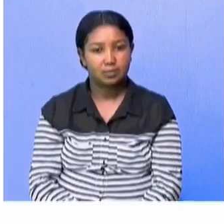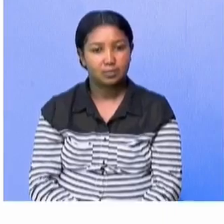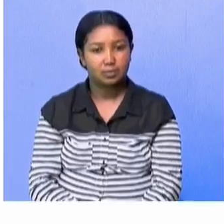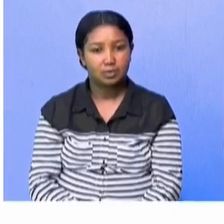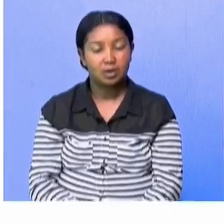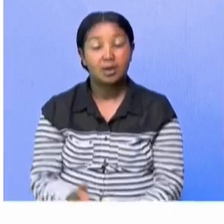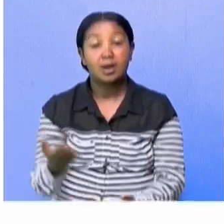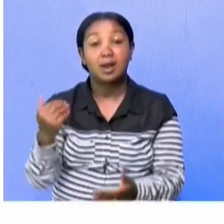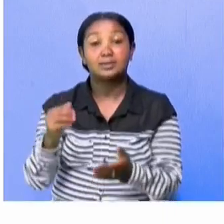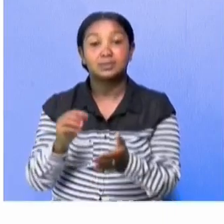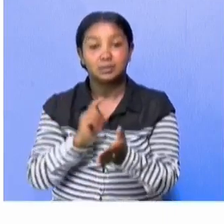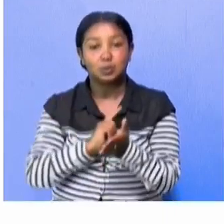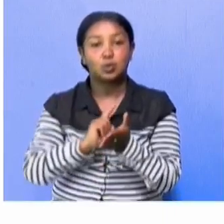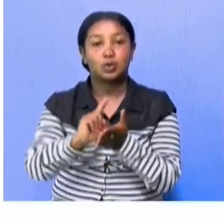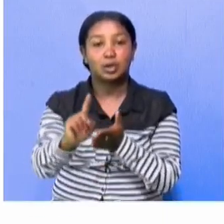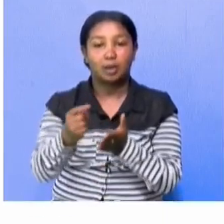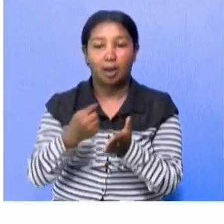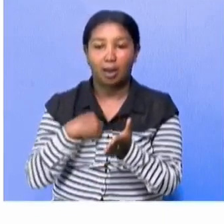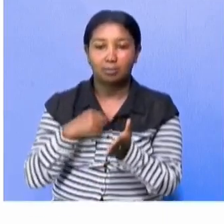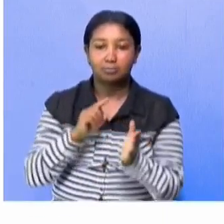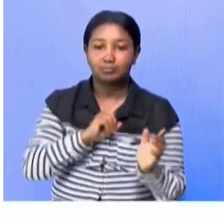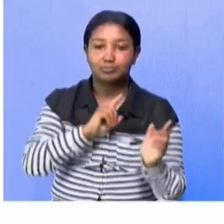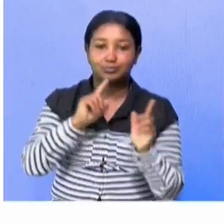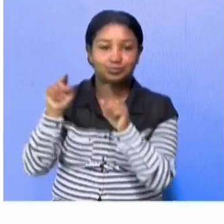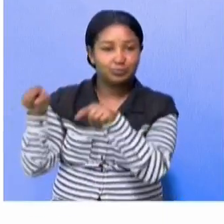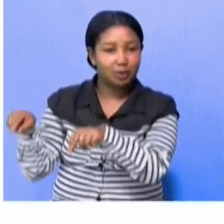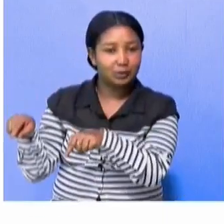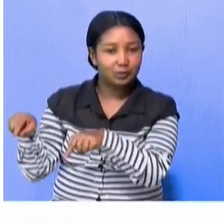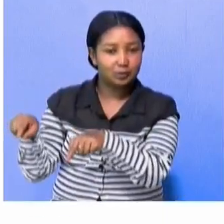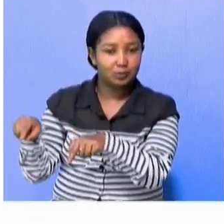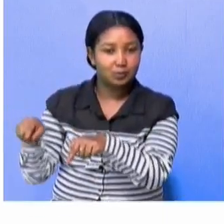I went to